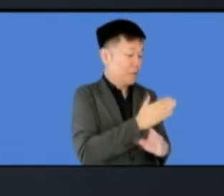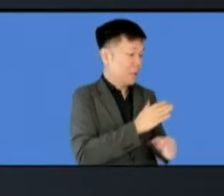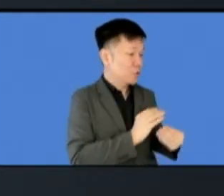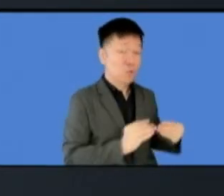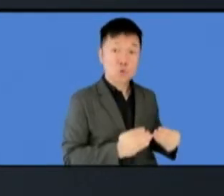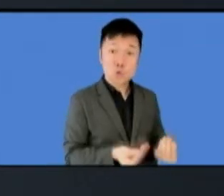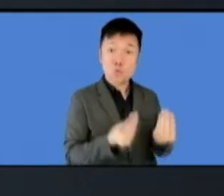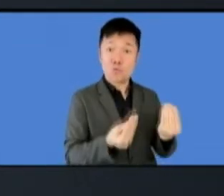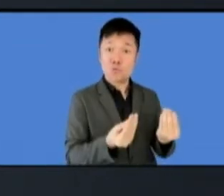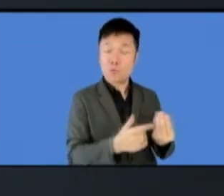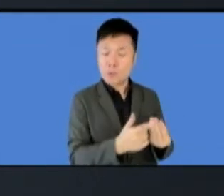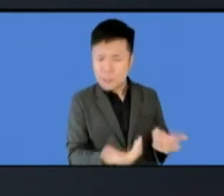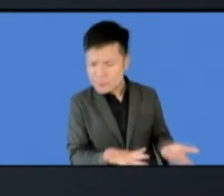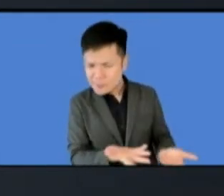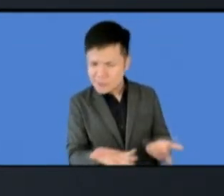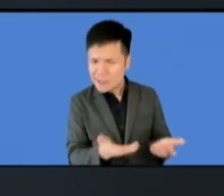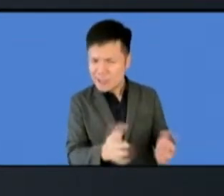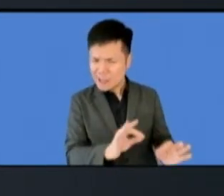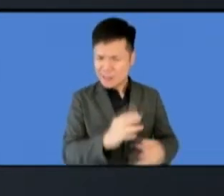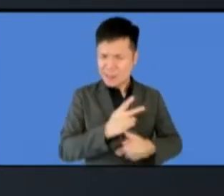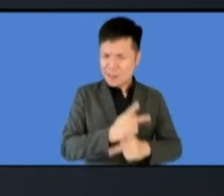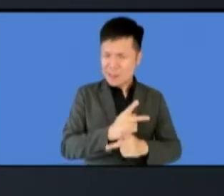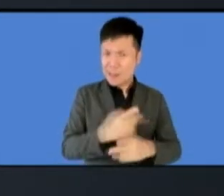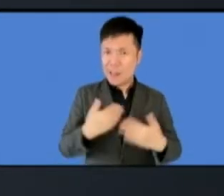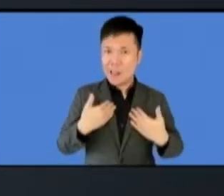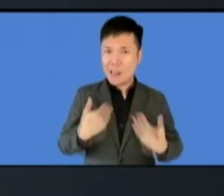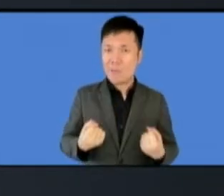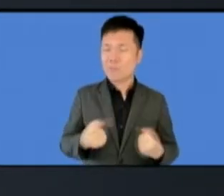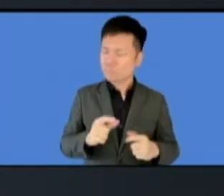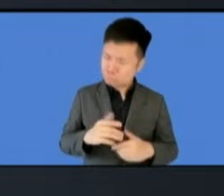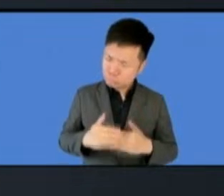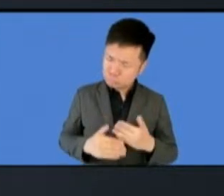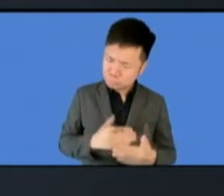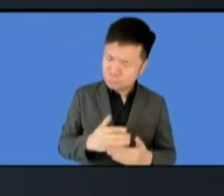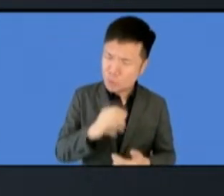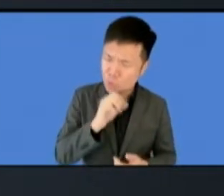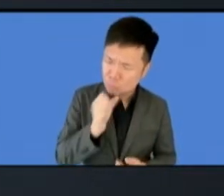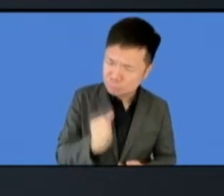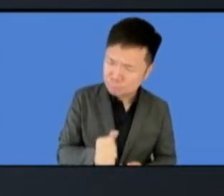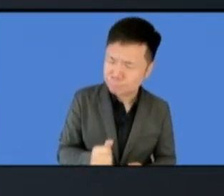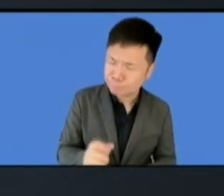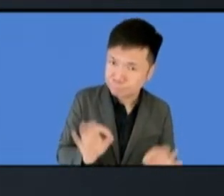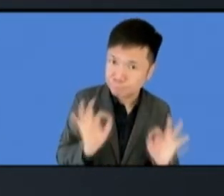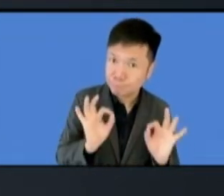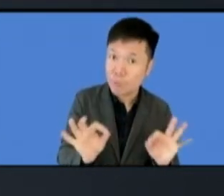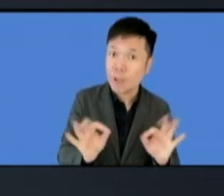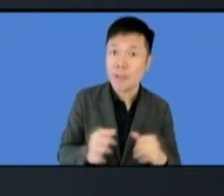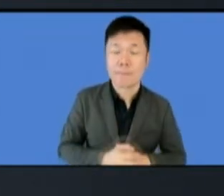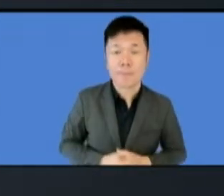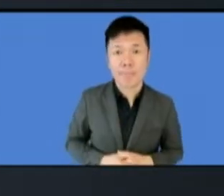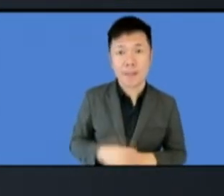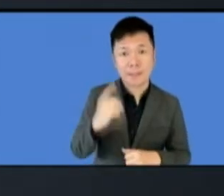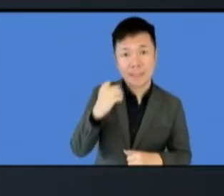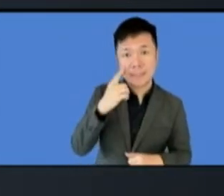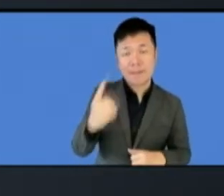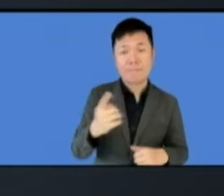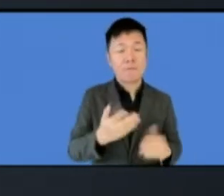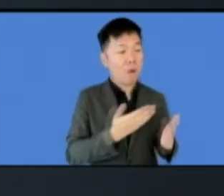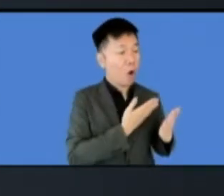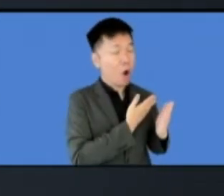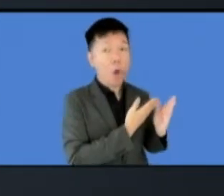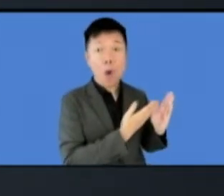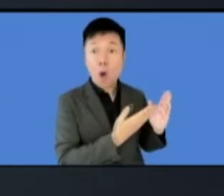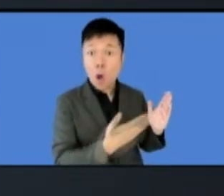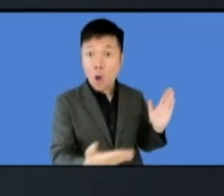middle adulthood, and then we will have healthy aging. So I think these great opportunity is for multi-generational in